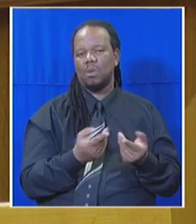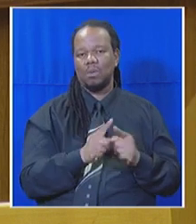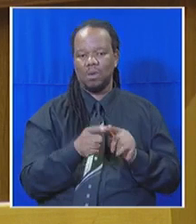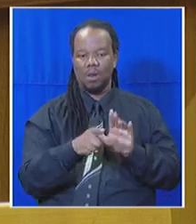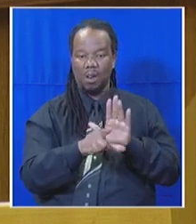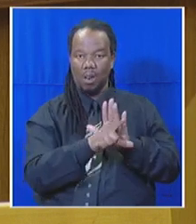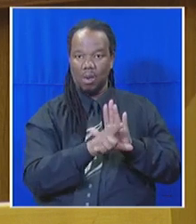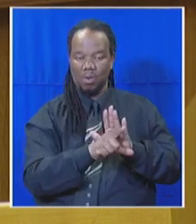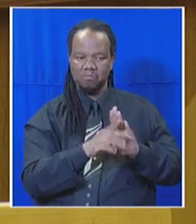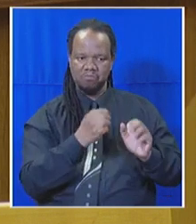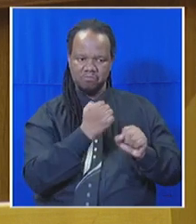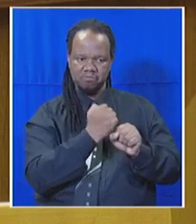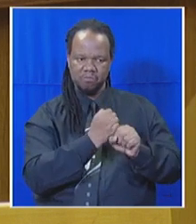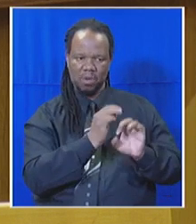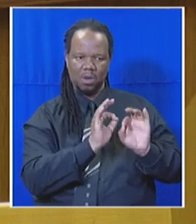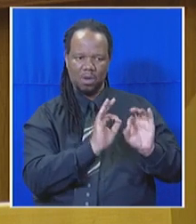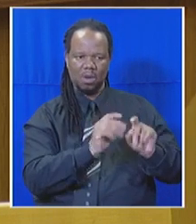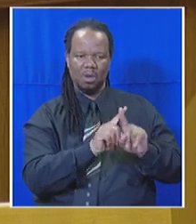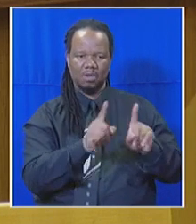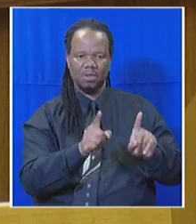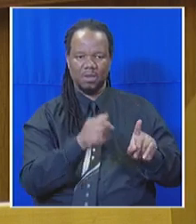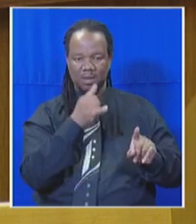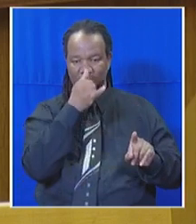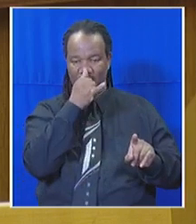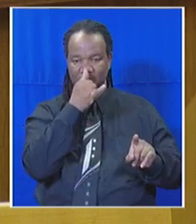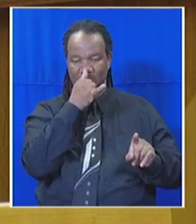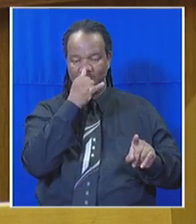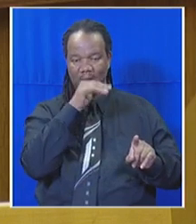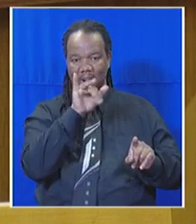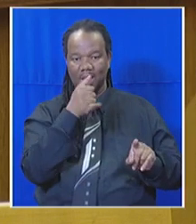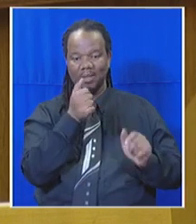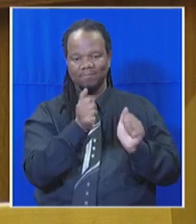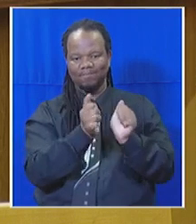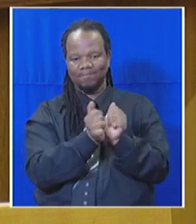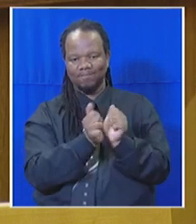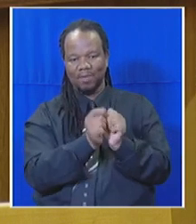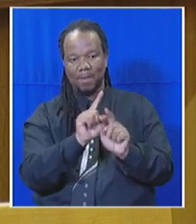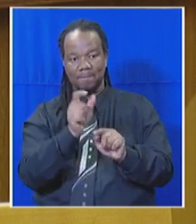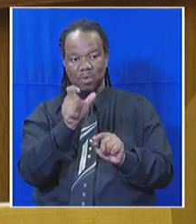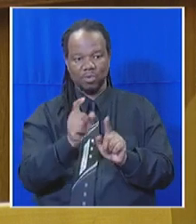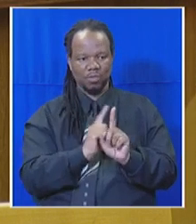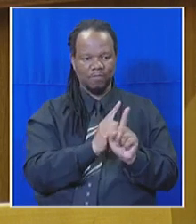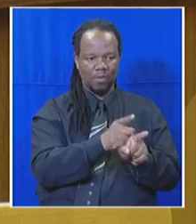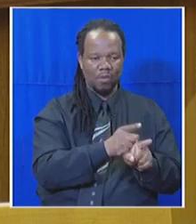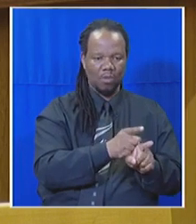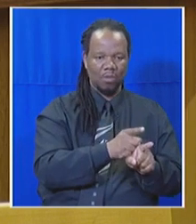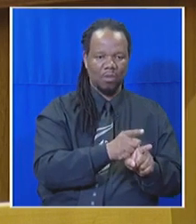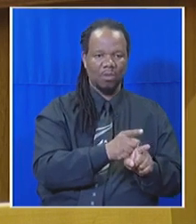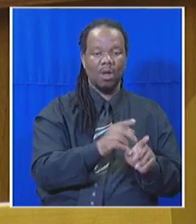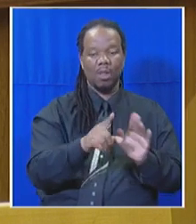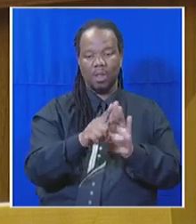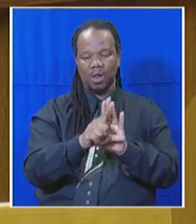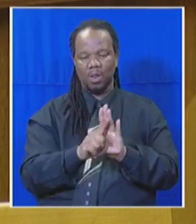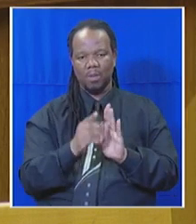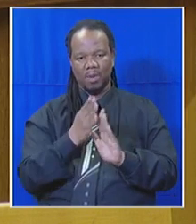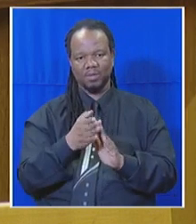legislation, including criminal sanctions for transgression thereof, must be in place. We are